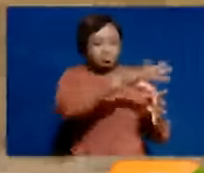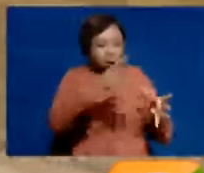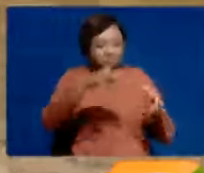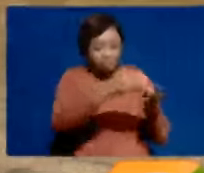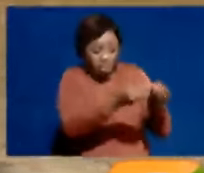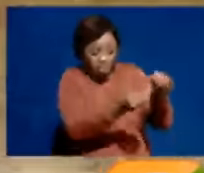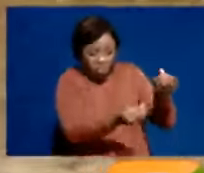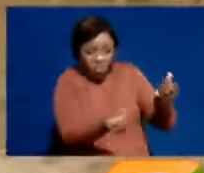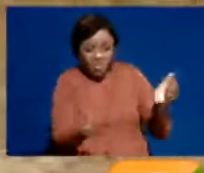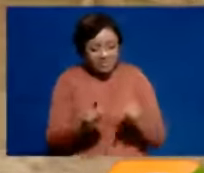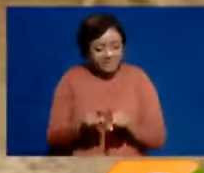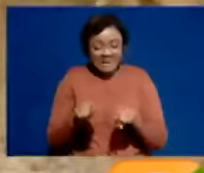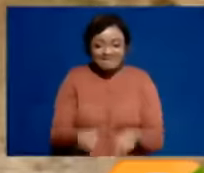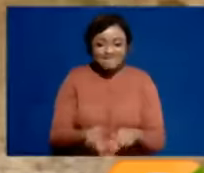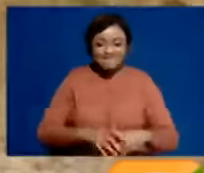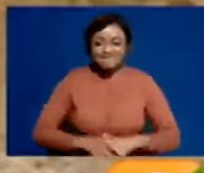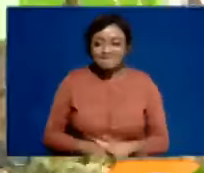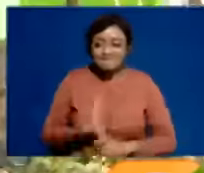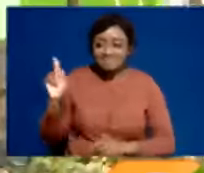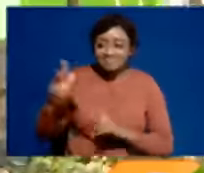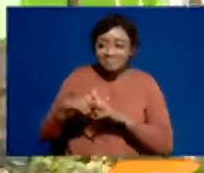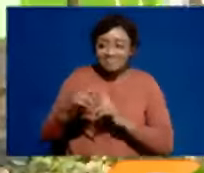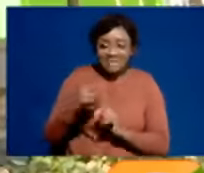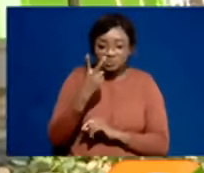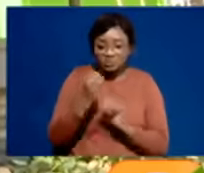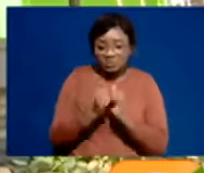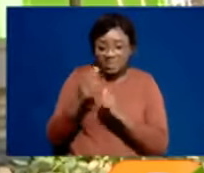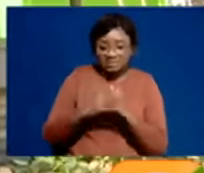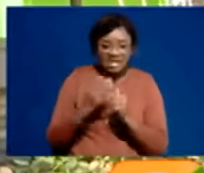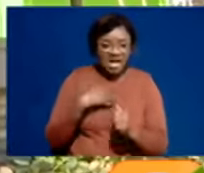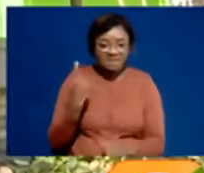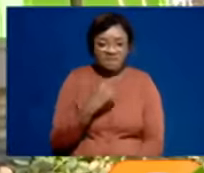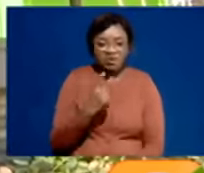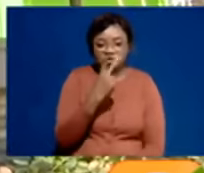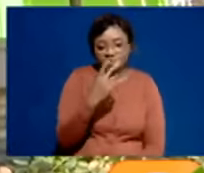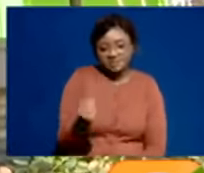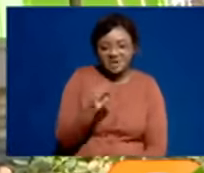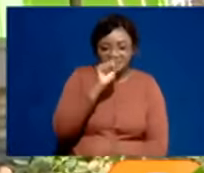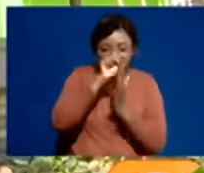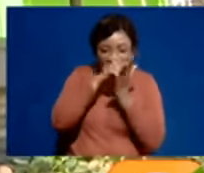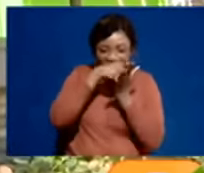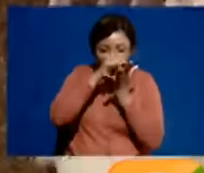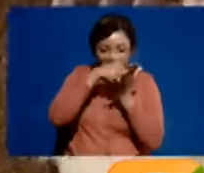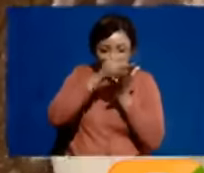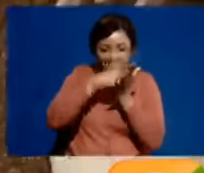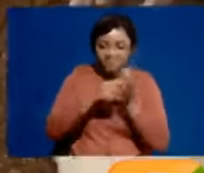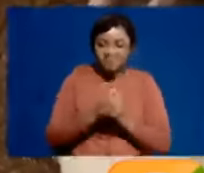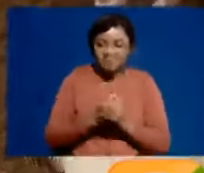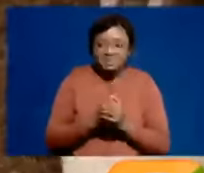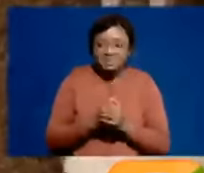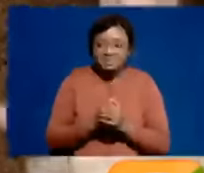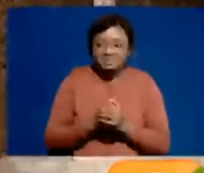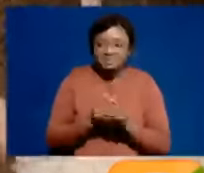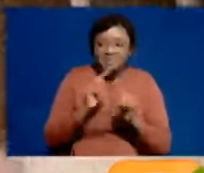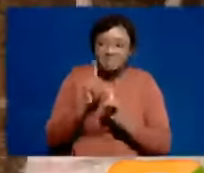his pig farming venture in 2019 with just 25 piglets on this half-acre farm, Paul admits